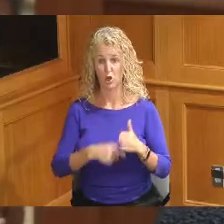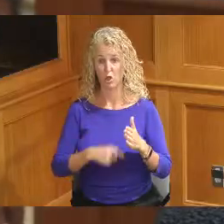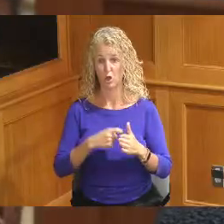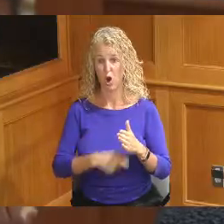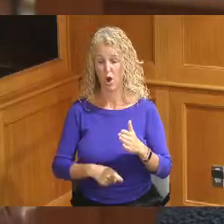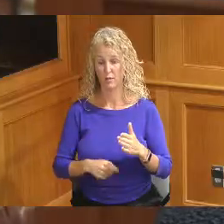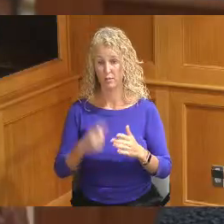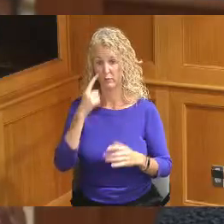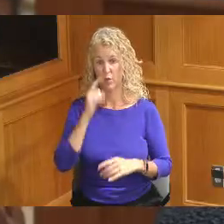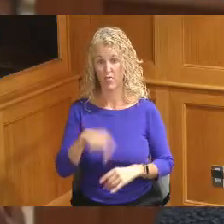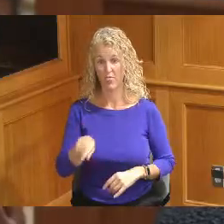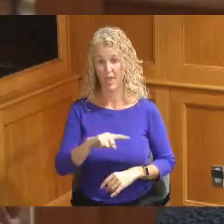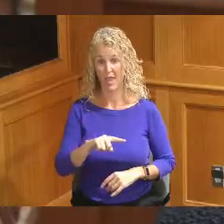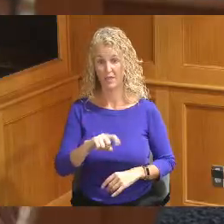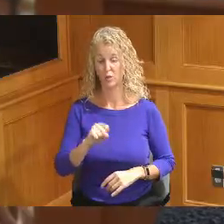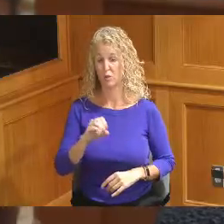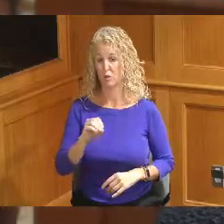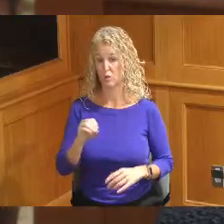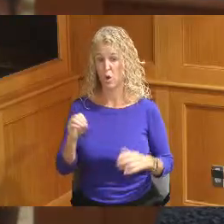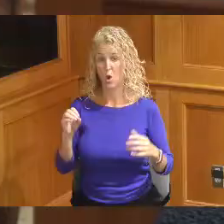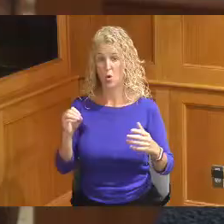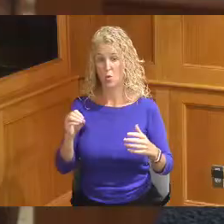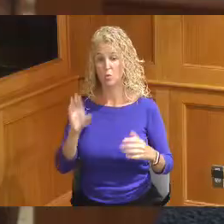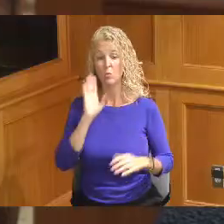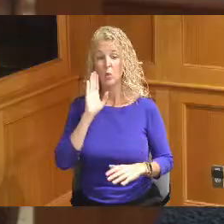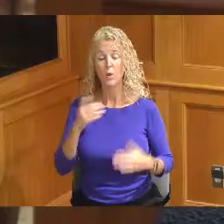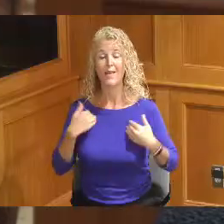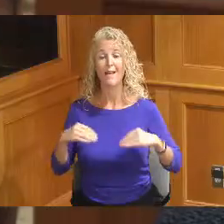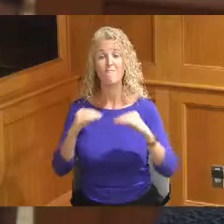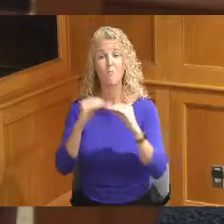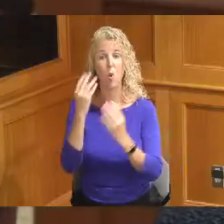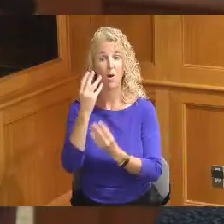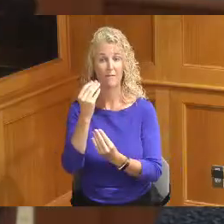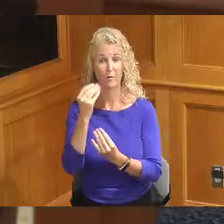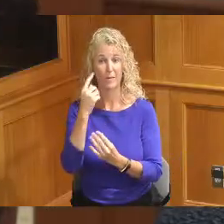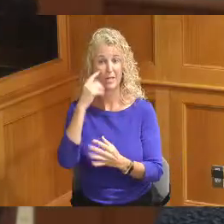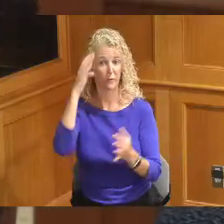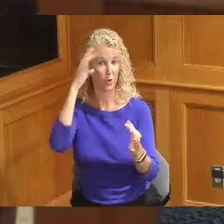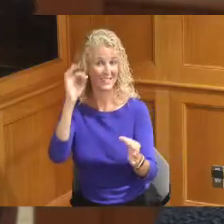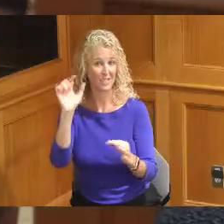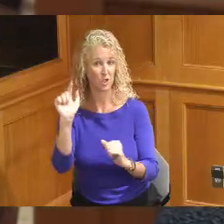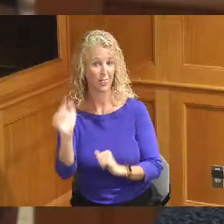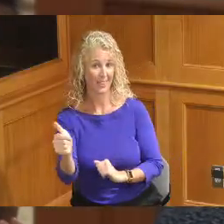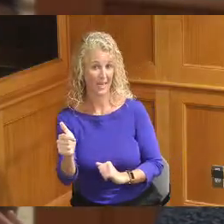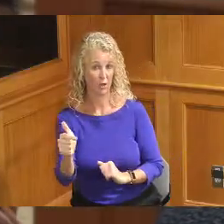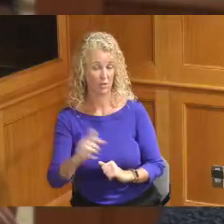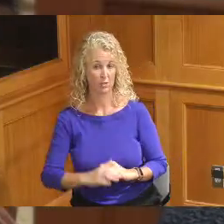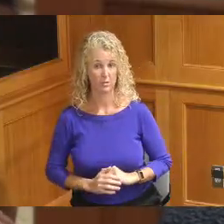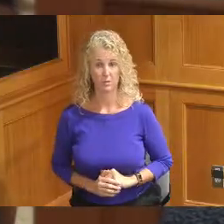for those. So we'd have more information in order to make a decision.